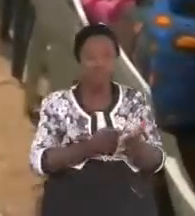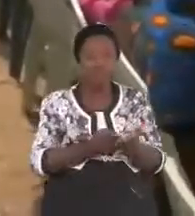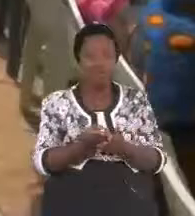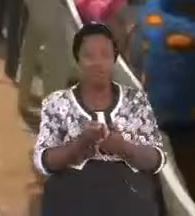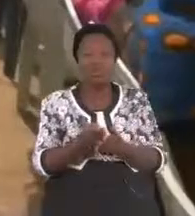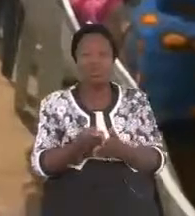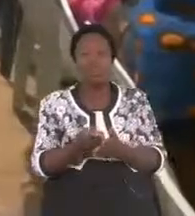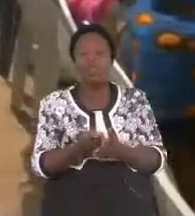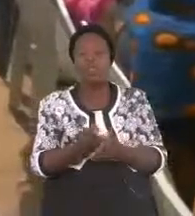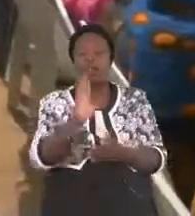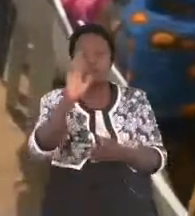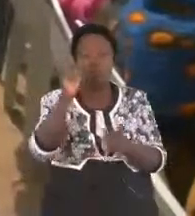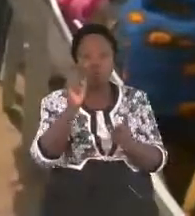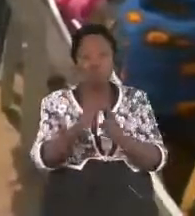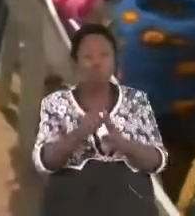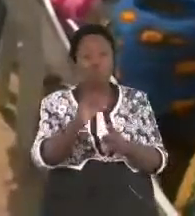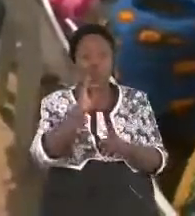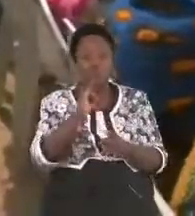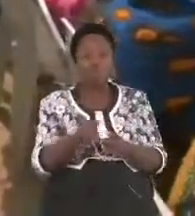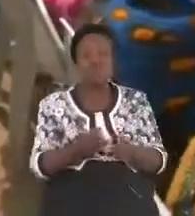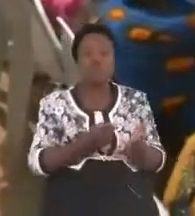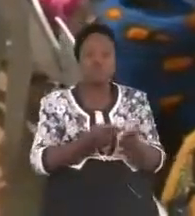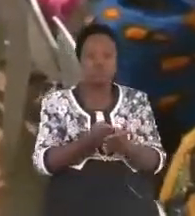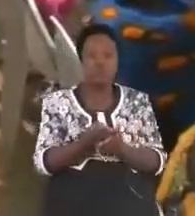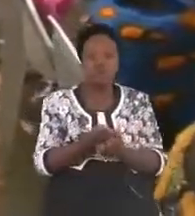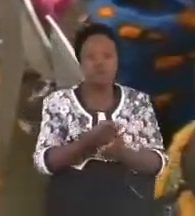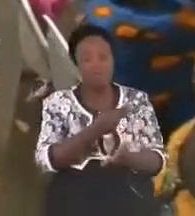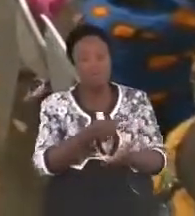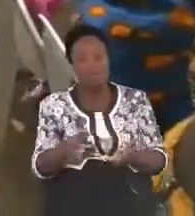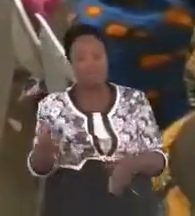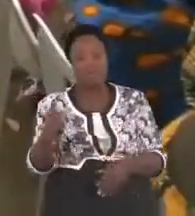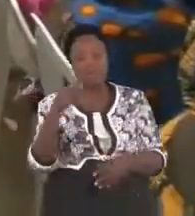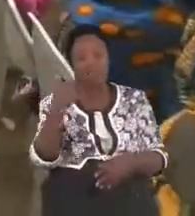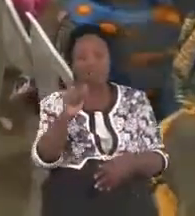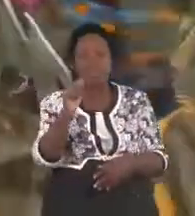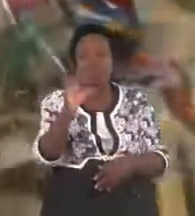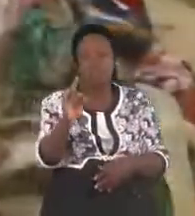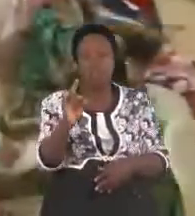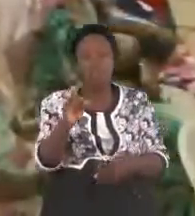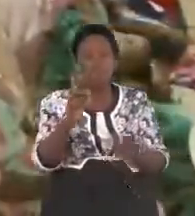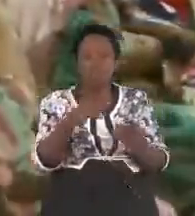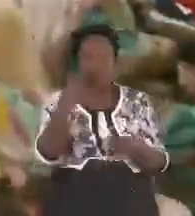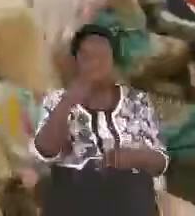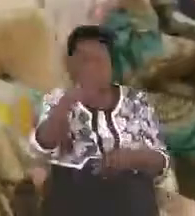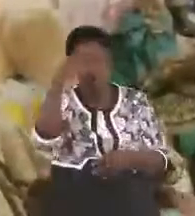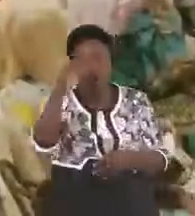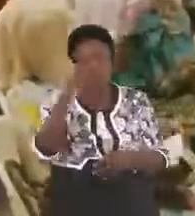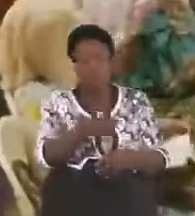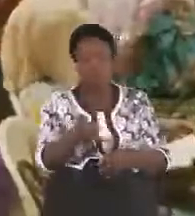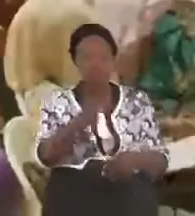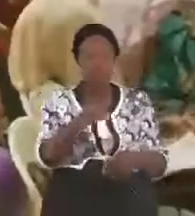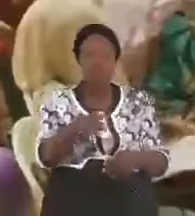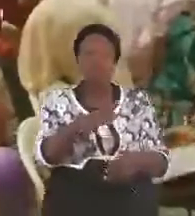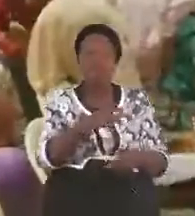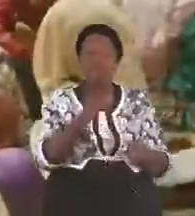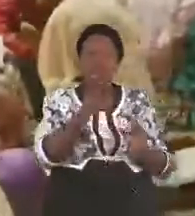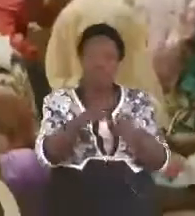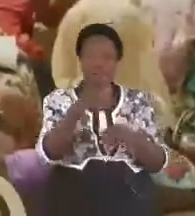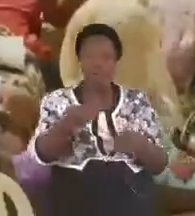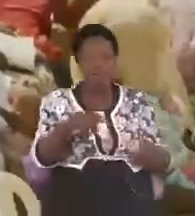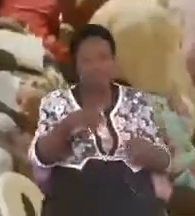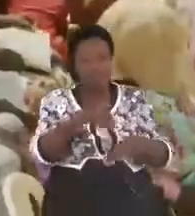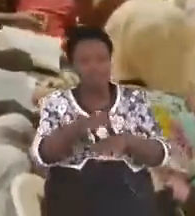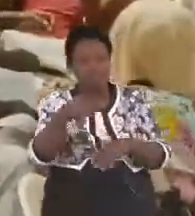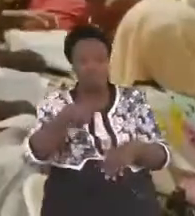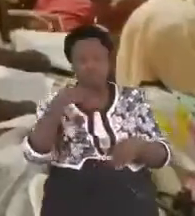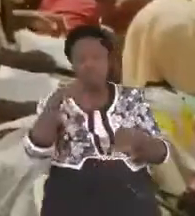truth. Then in verse 18, for their sakes, it says, as thou hast sent me into the world,